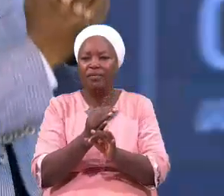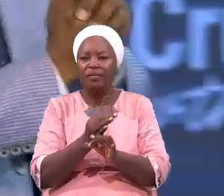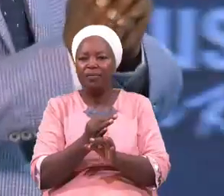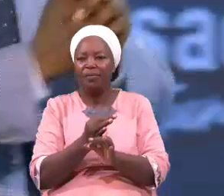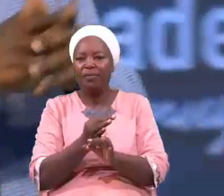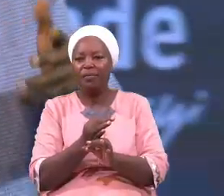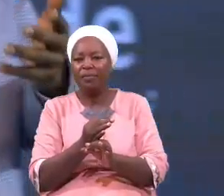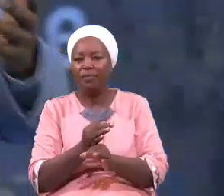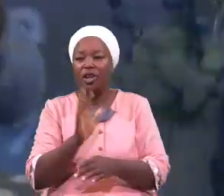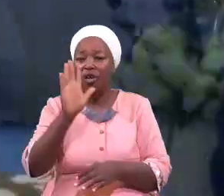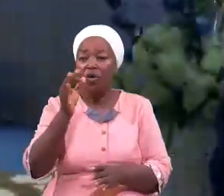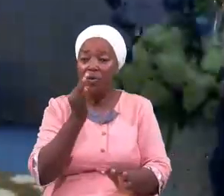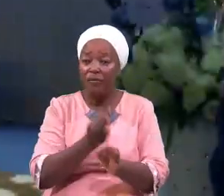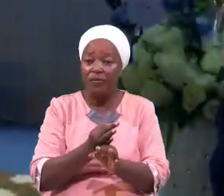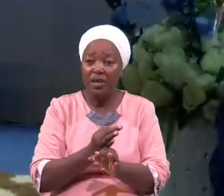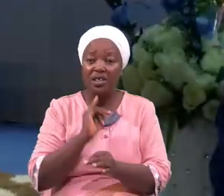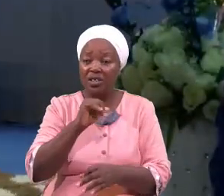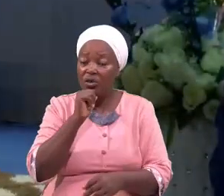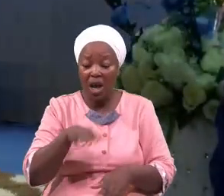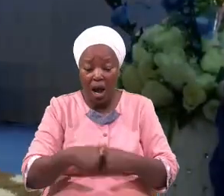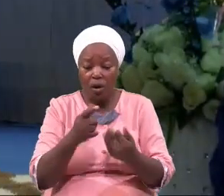Your faith is not how you feel.